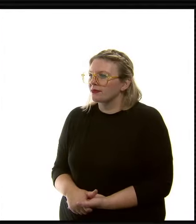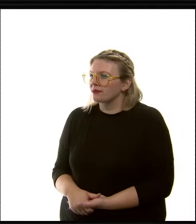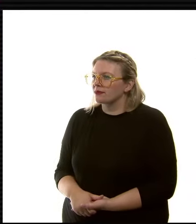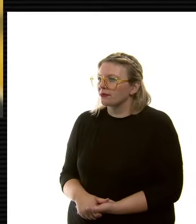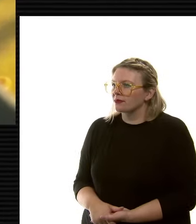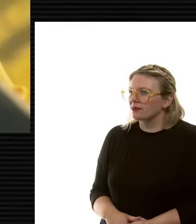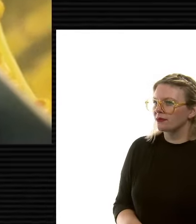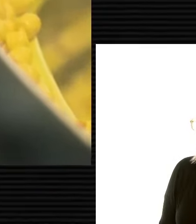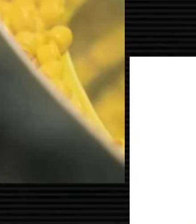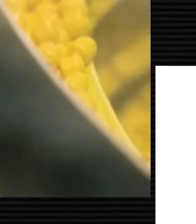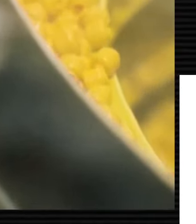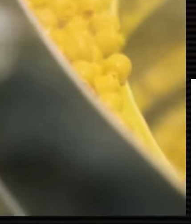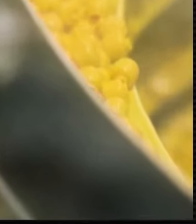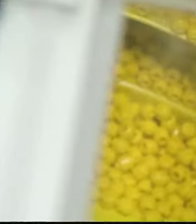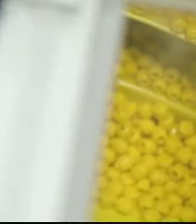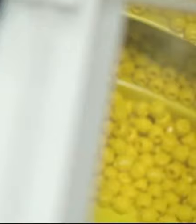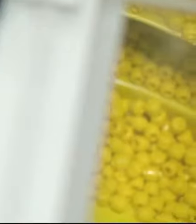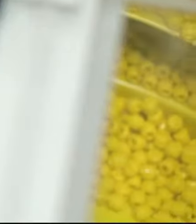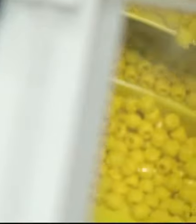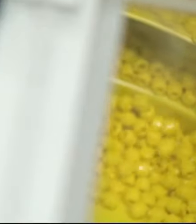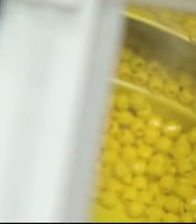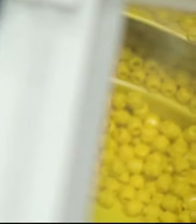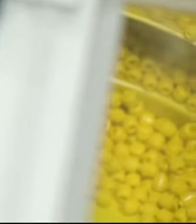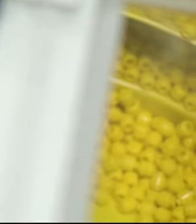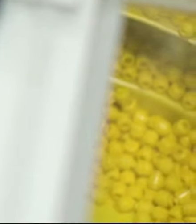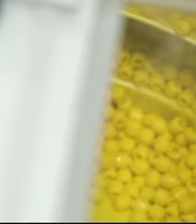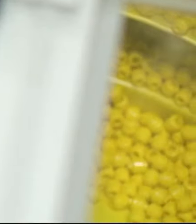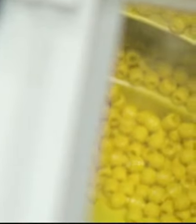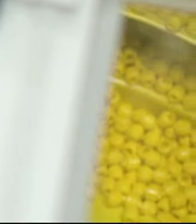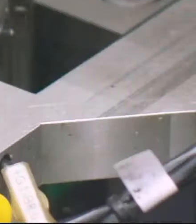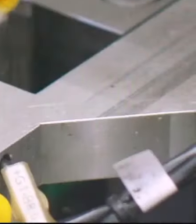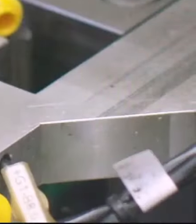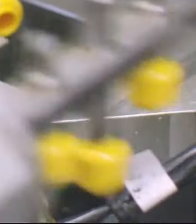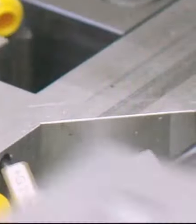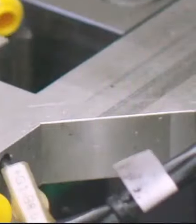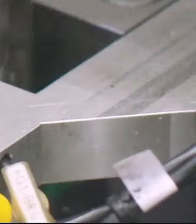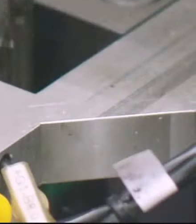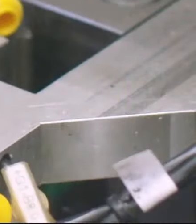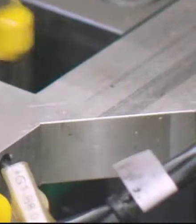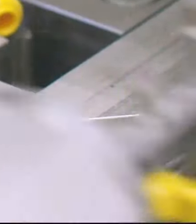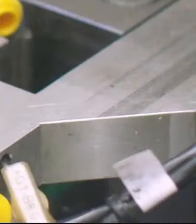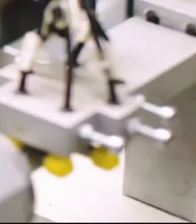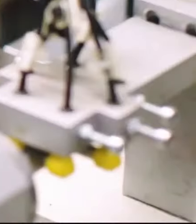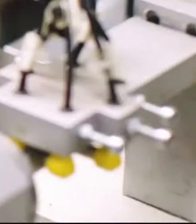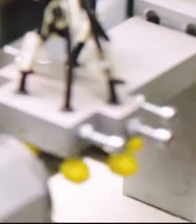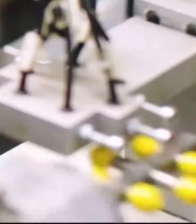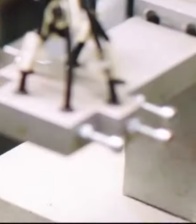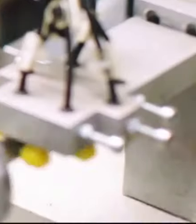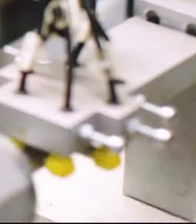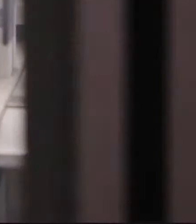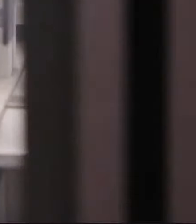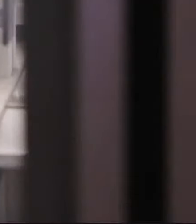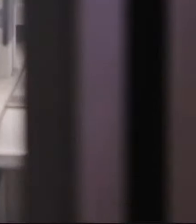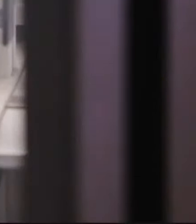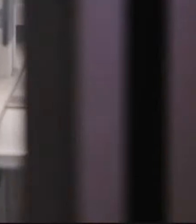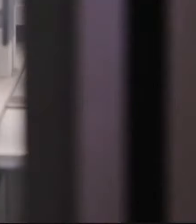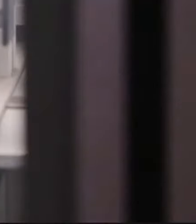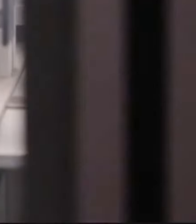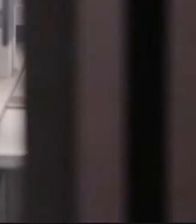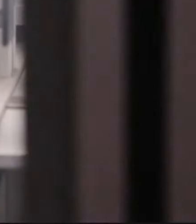Here's how they're made. First, a big machine takes thousands of blank minifigure heads and carries them to the printing